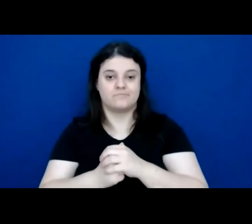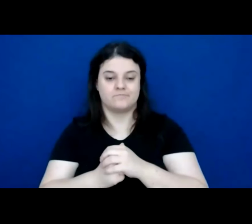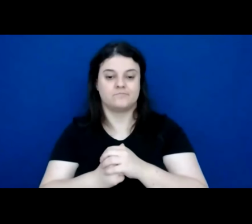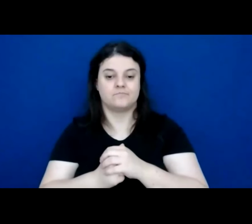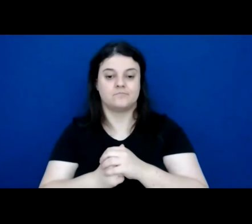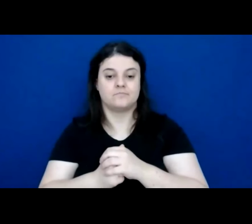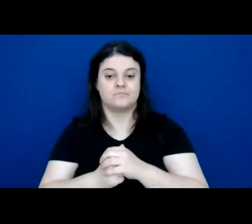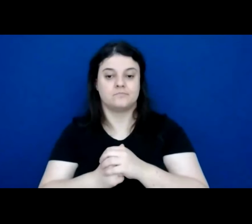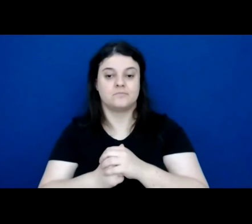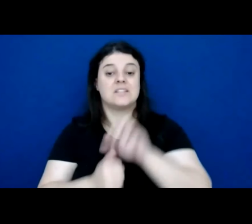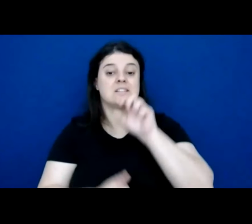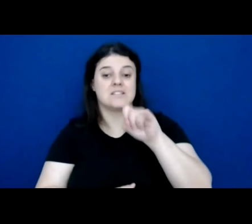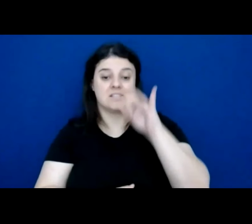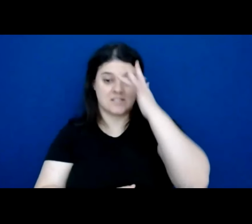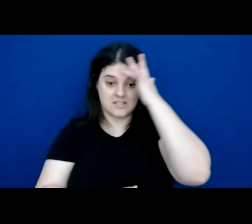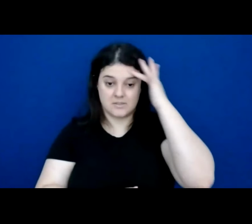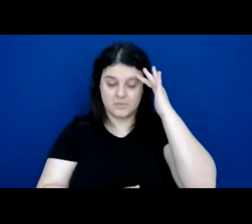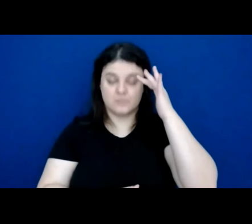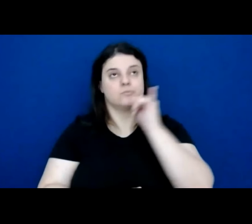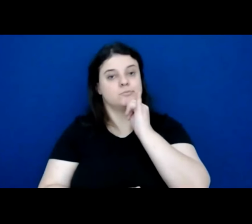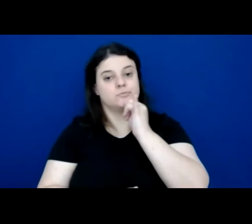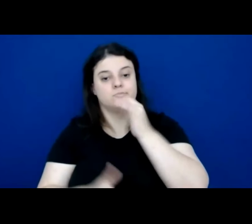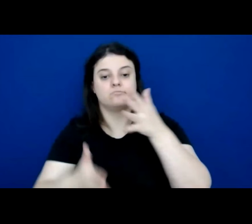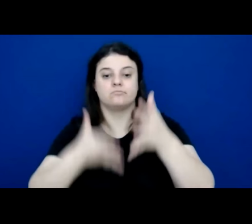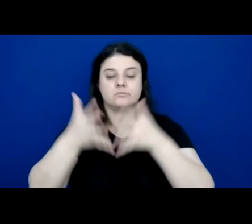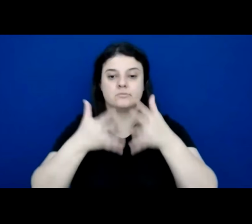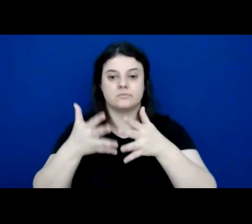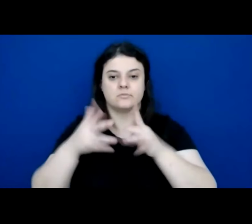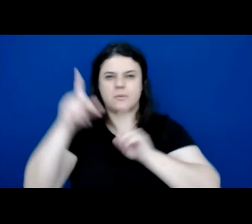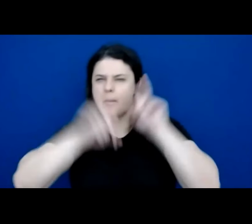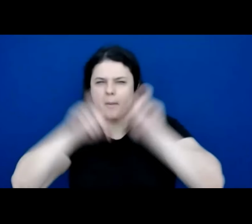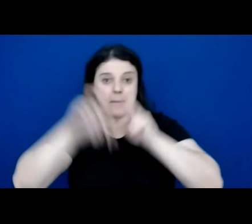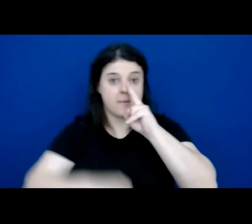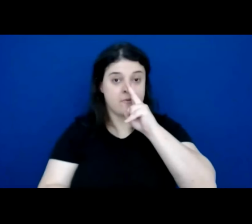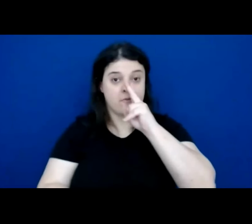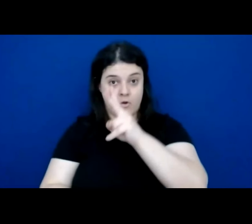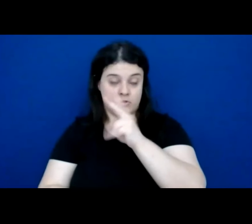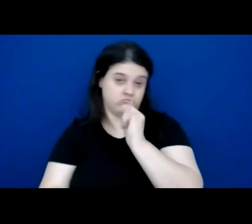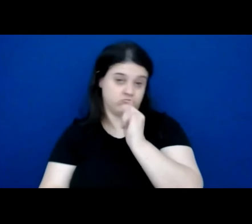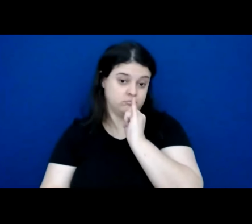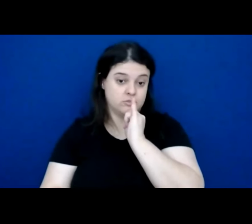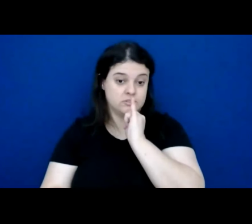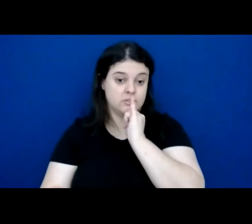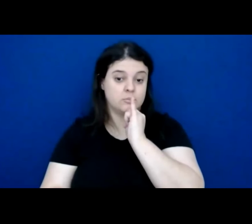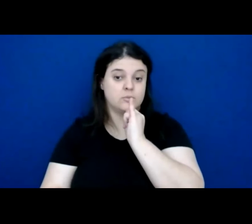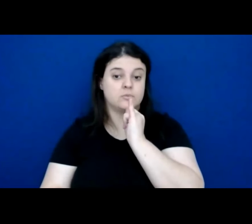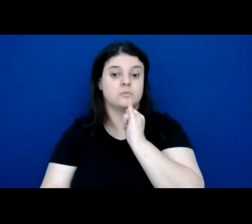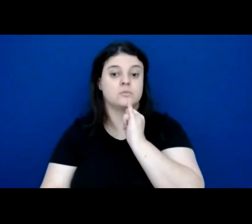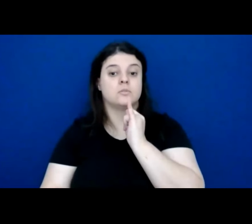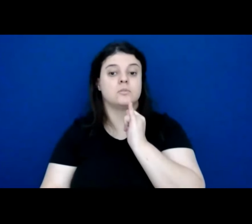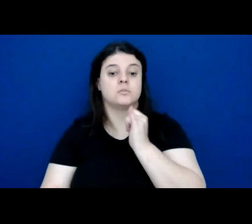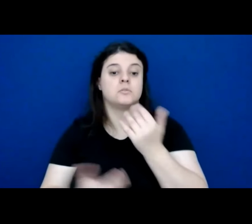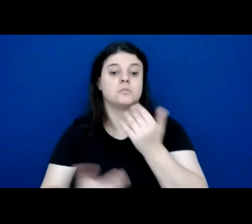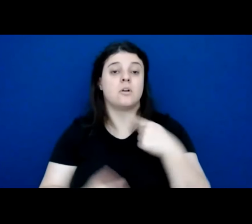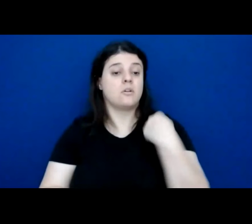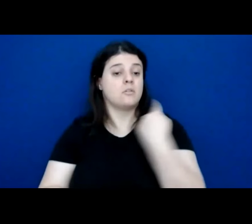If a person signs with a very strong facial expression, for example, there were